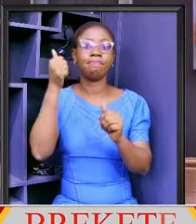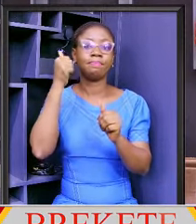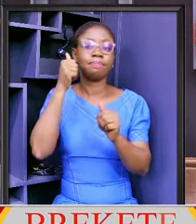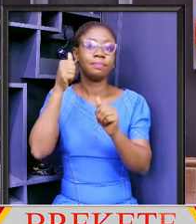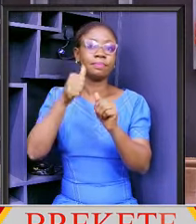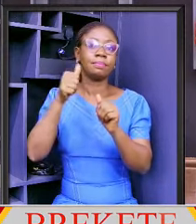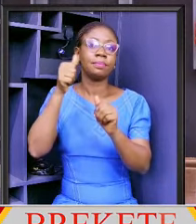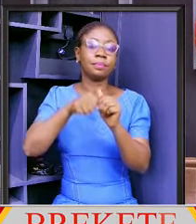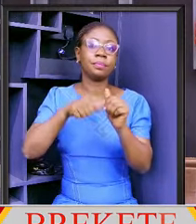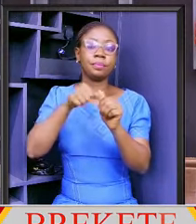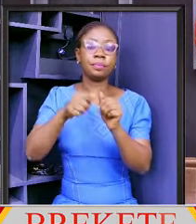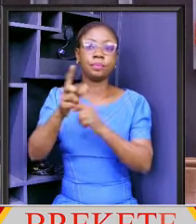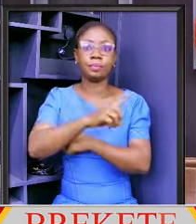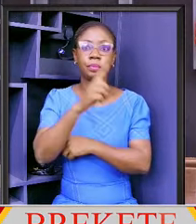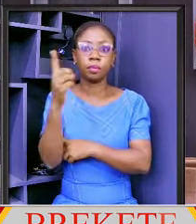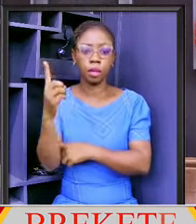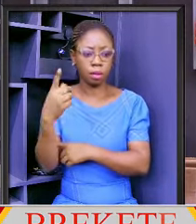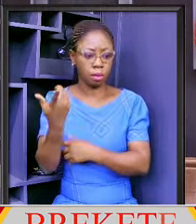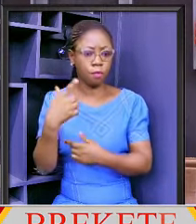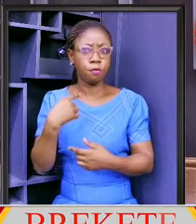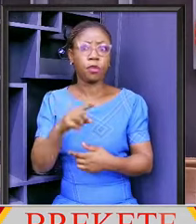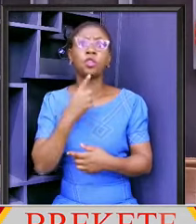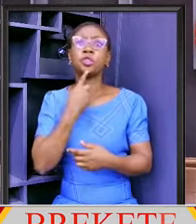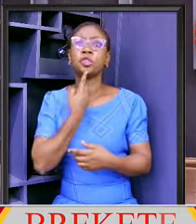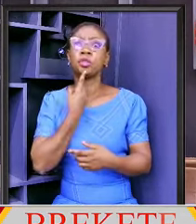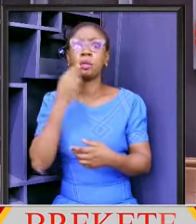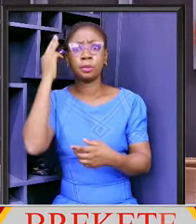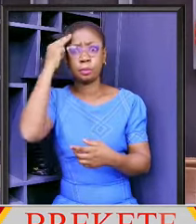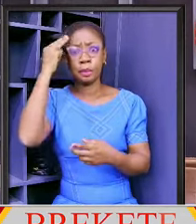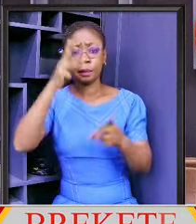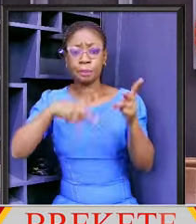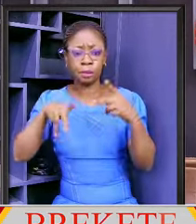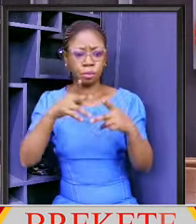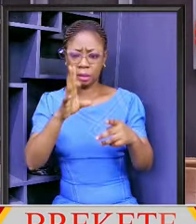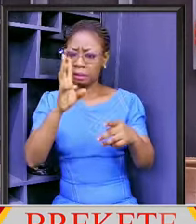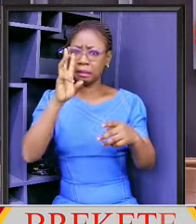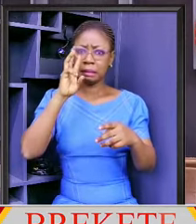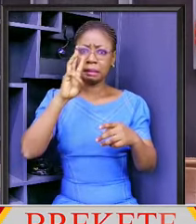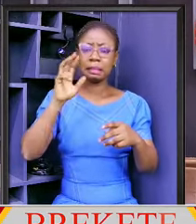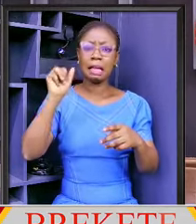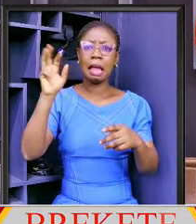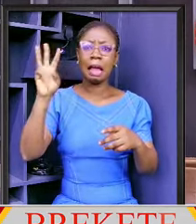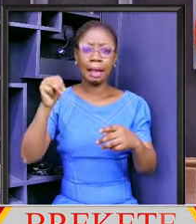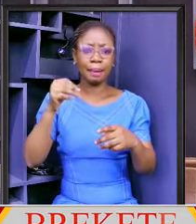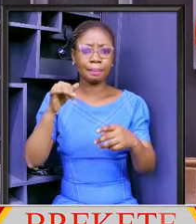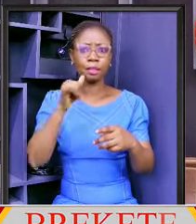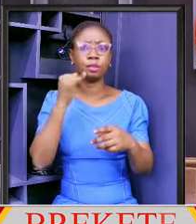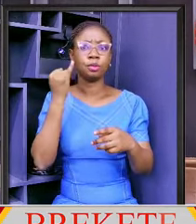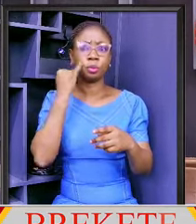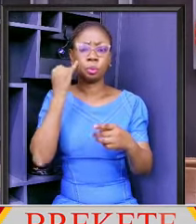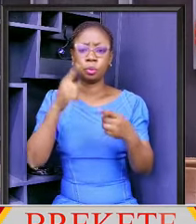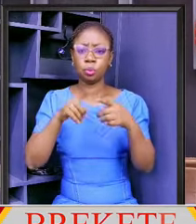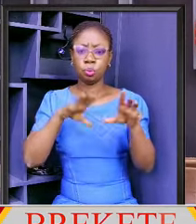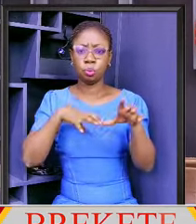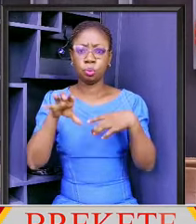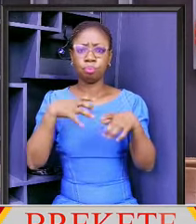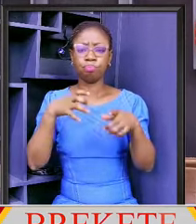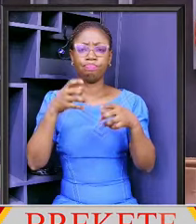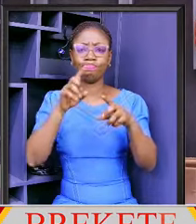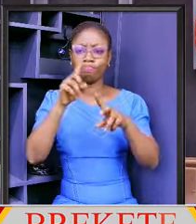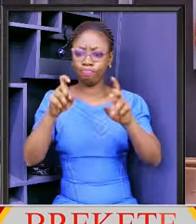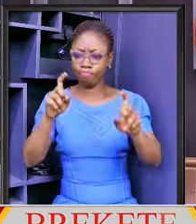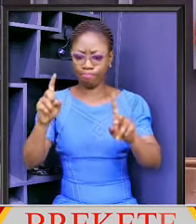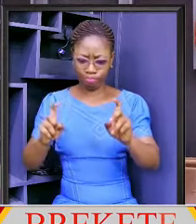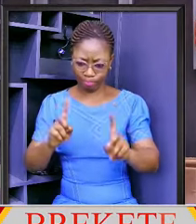For serious-minded people, by 6 o'clock or 5 something, they could don't do small test and the rest. Sound